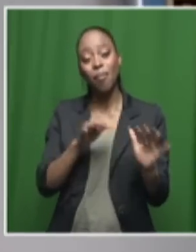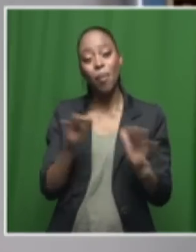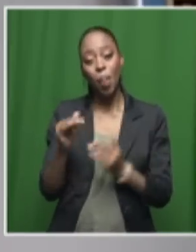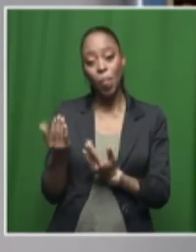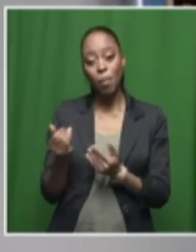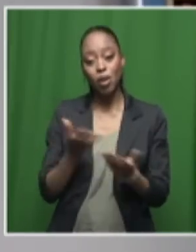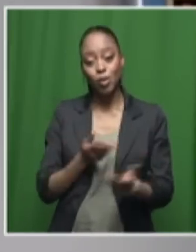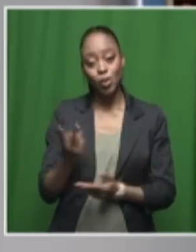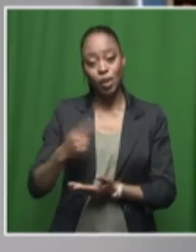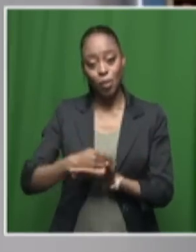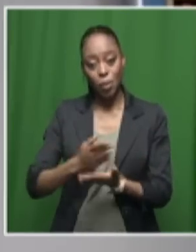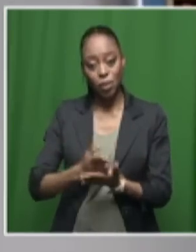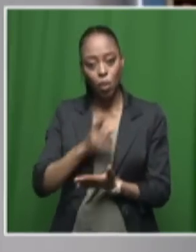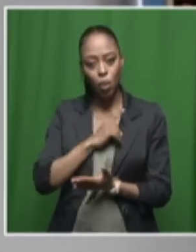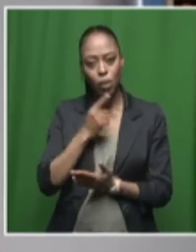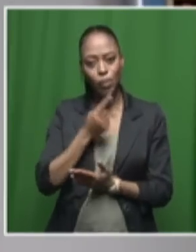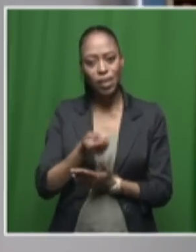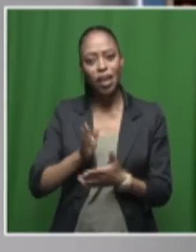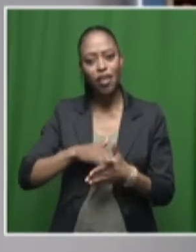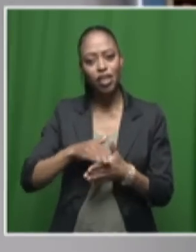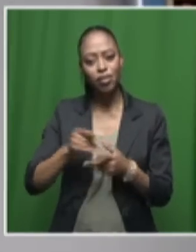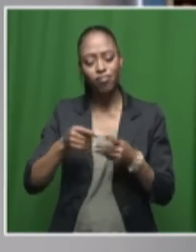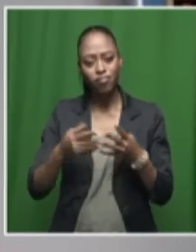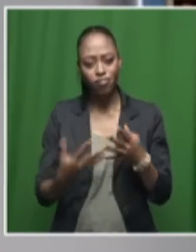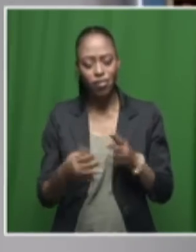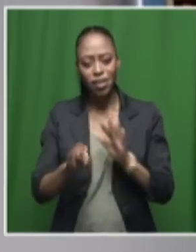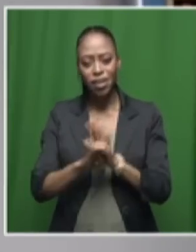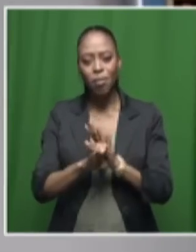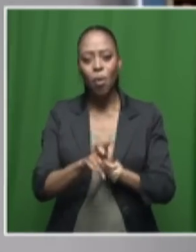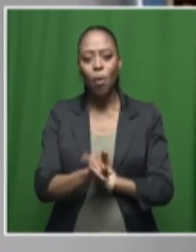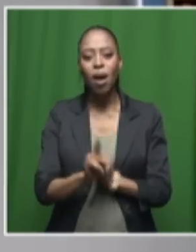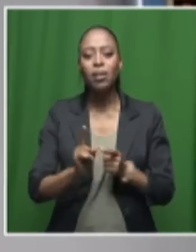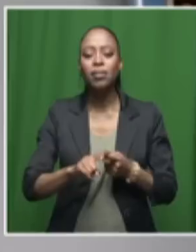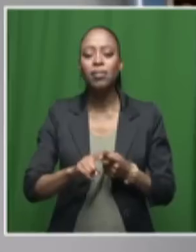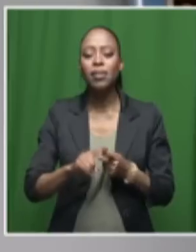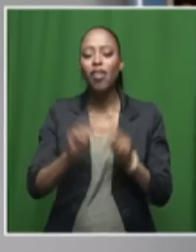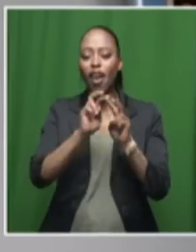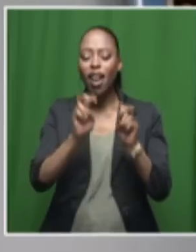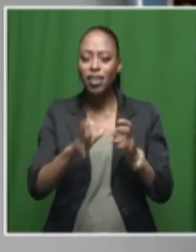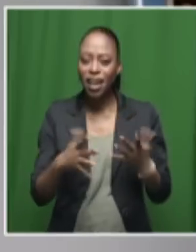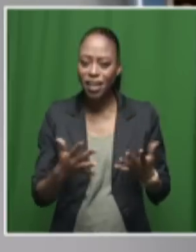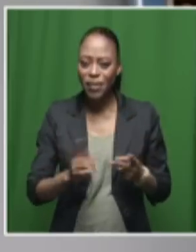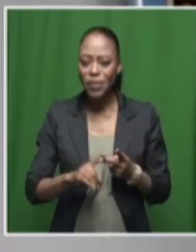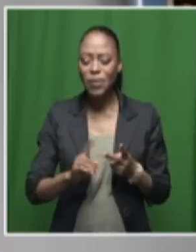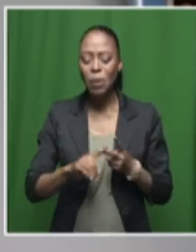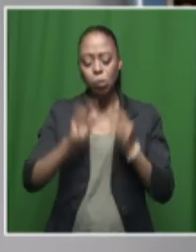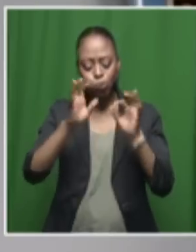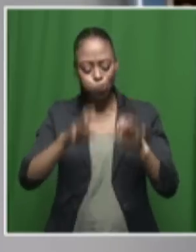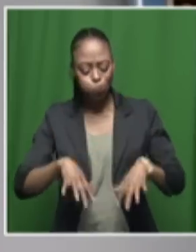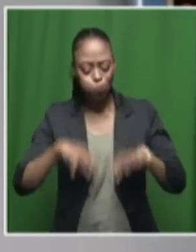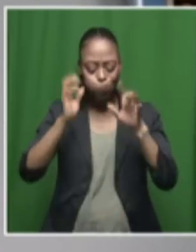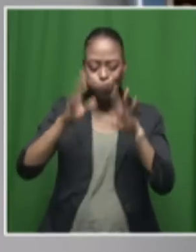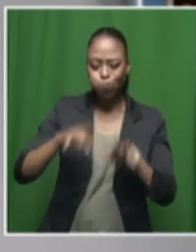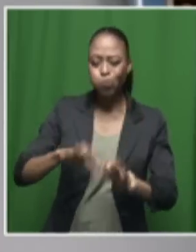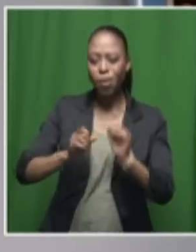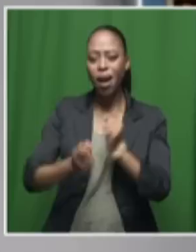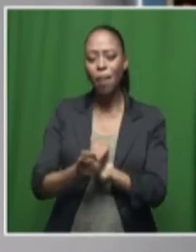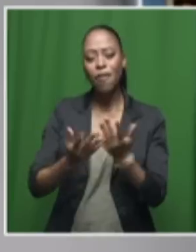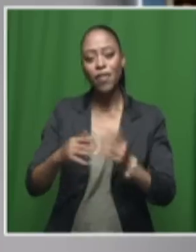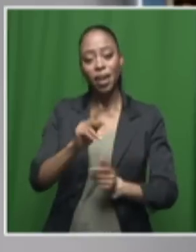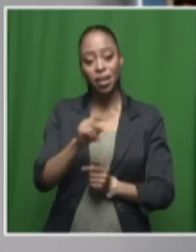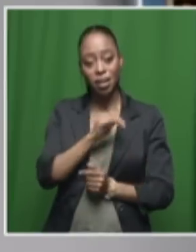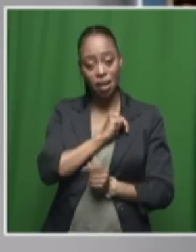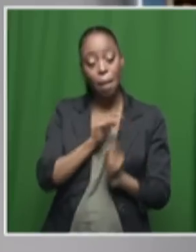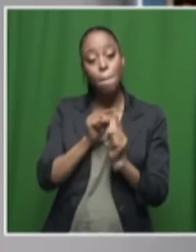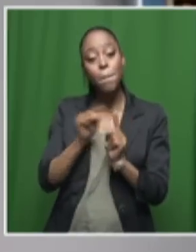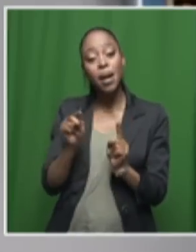contraction in the second quarter. You mentioned some of the reasons like, for example, a lack of electricity and the floods that we've experienced in the KZN.